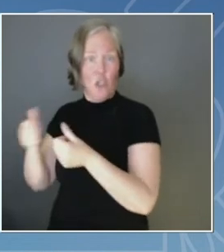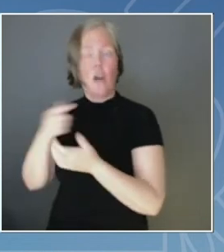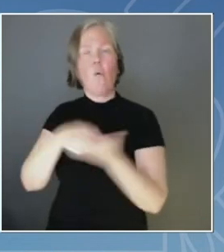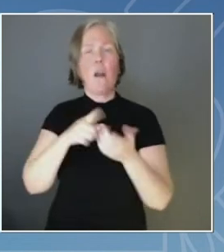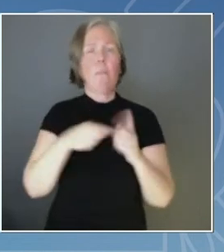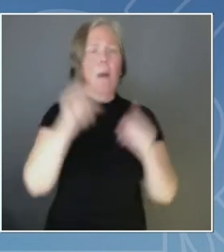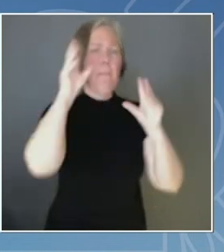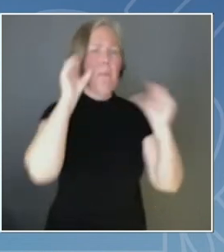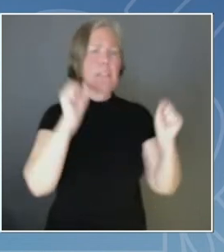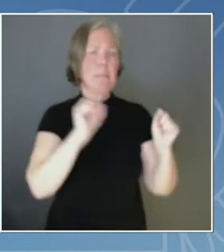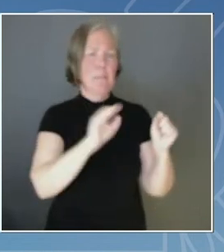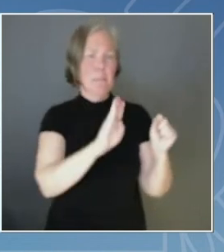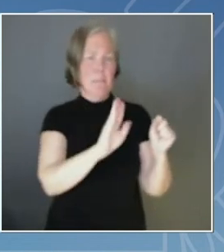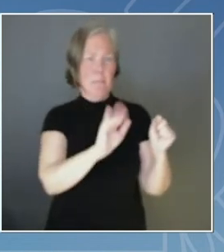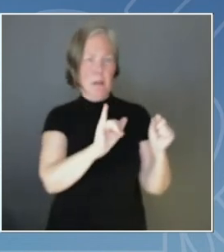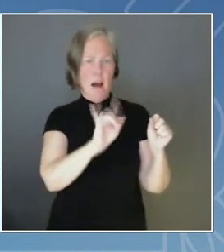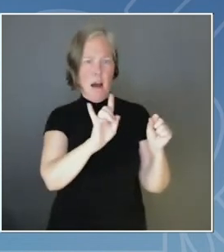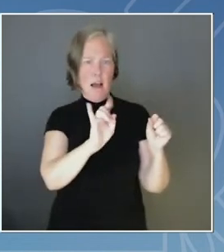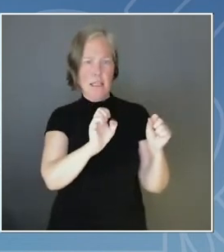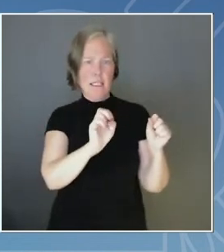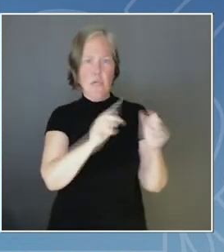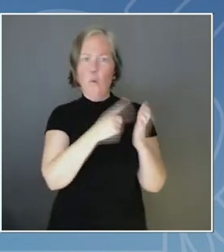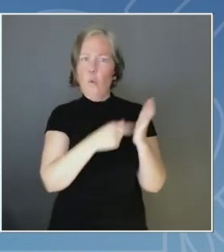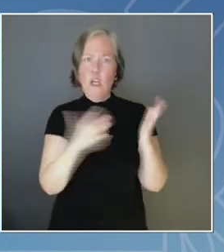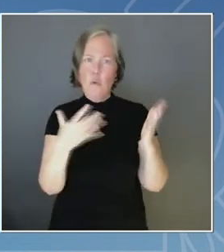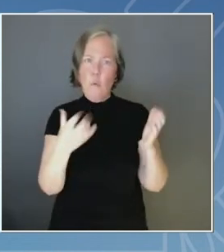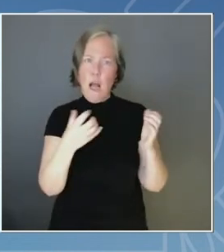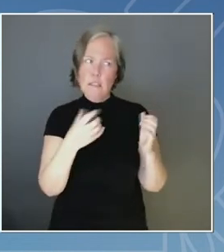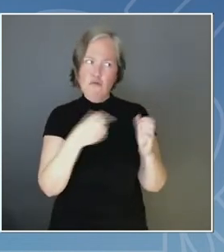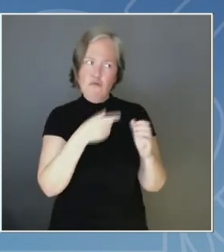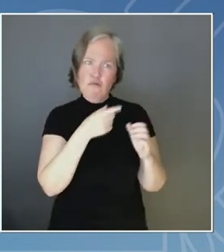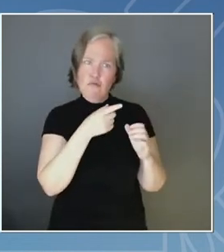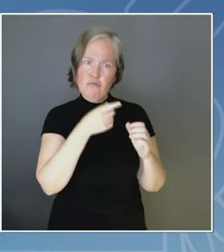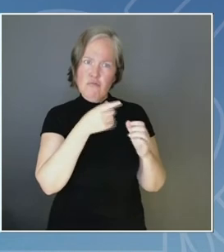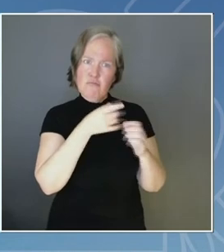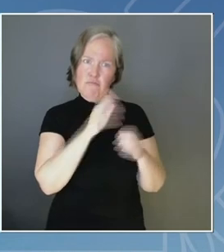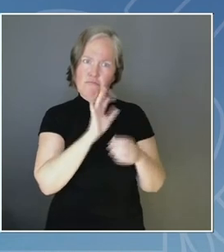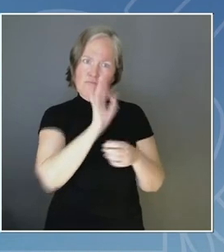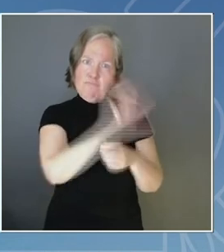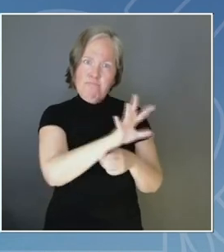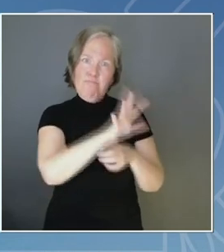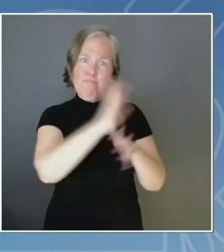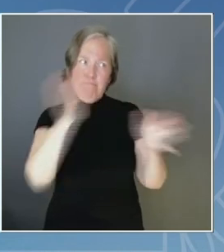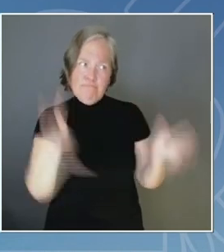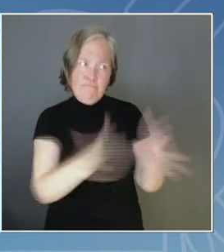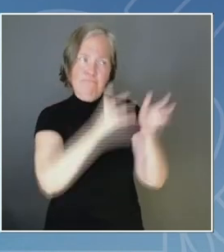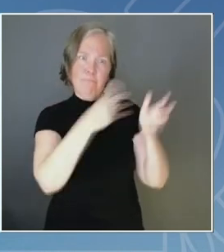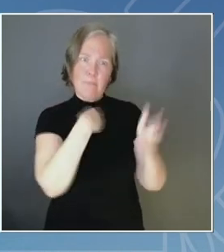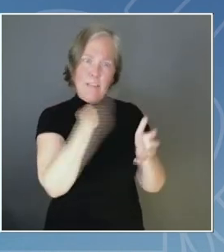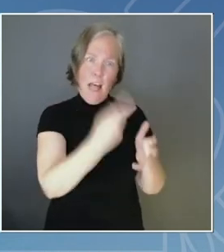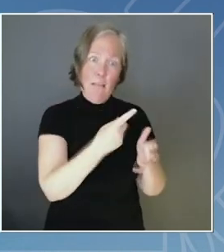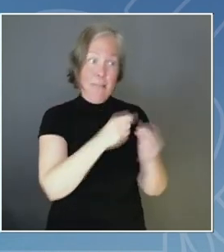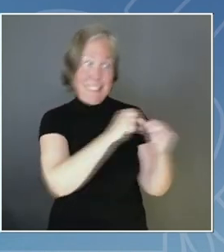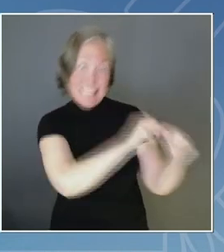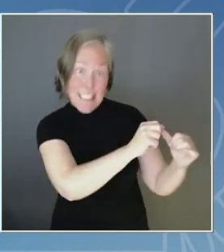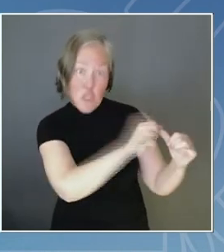Summit? Anything you'd like to see the U.S. continue to do differently? What kind of support? What